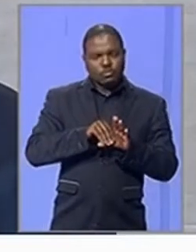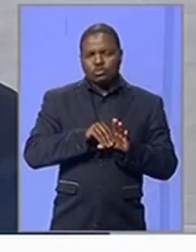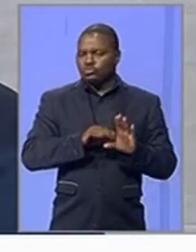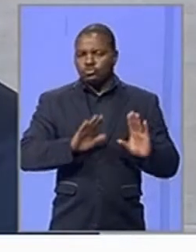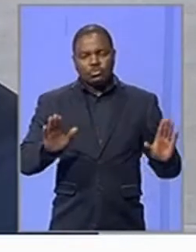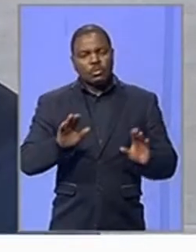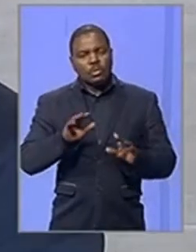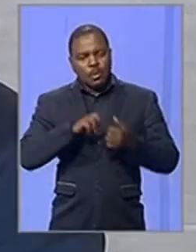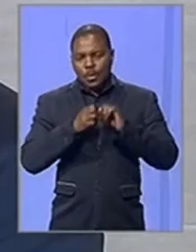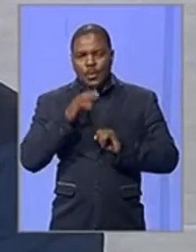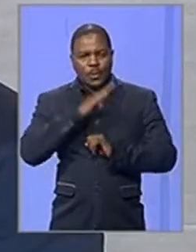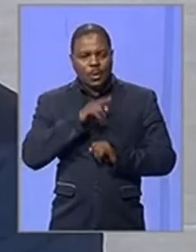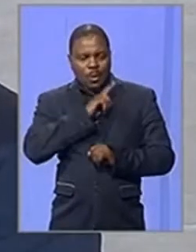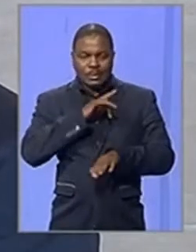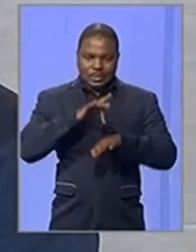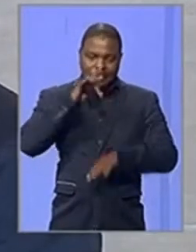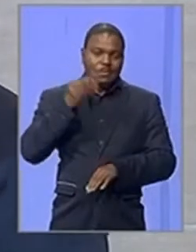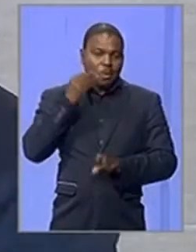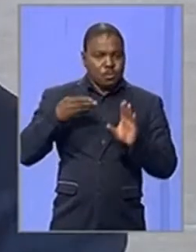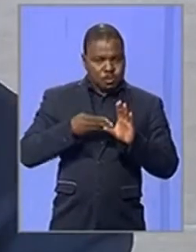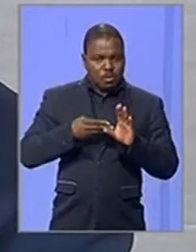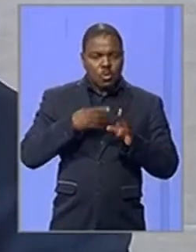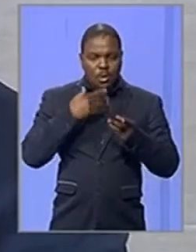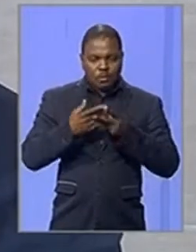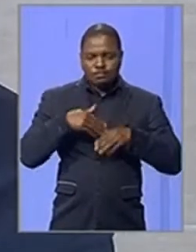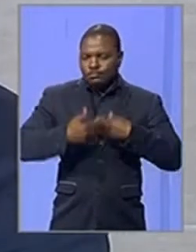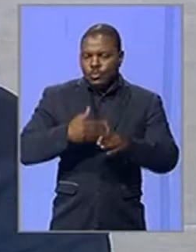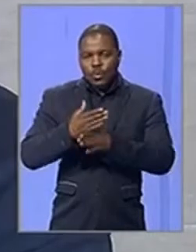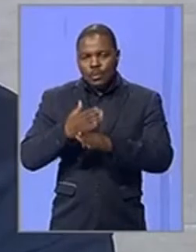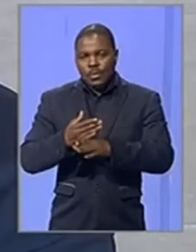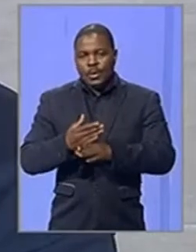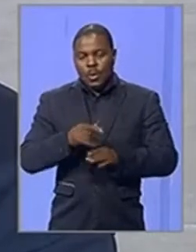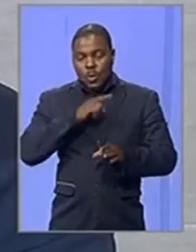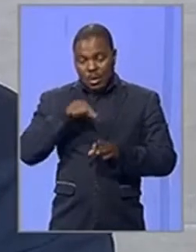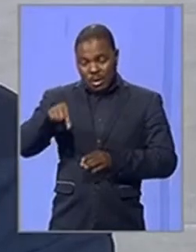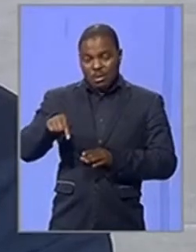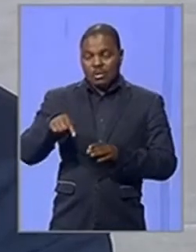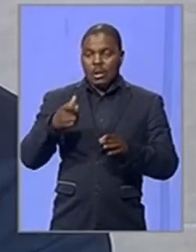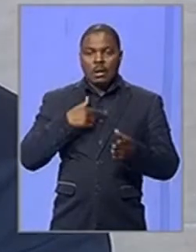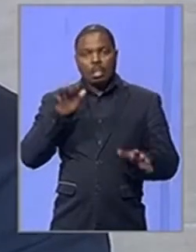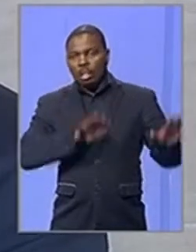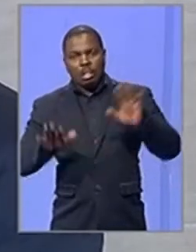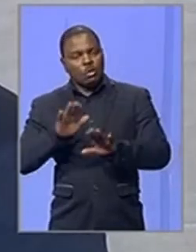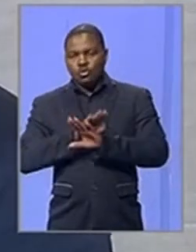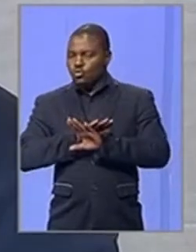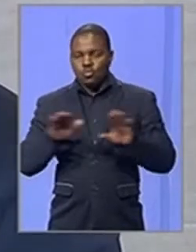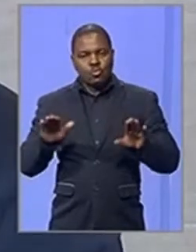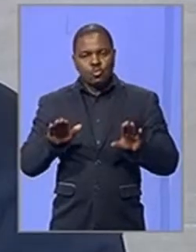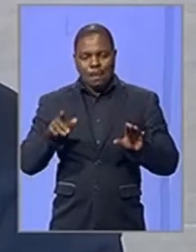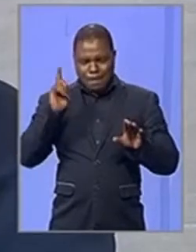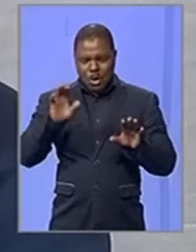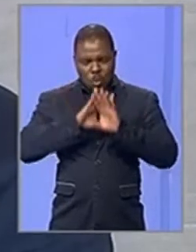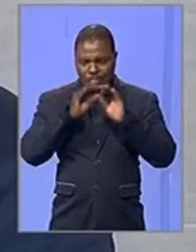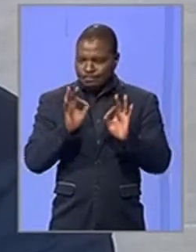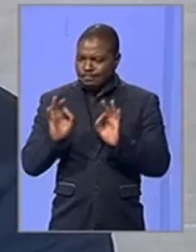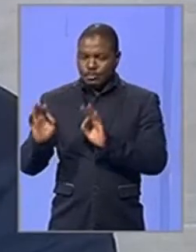such a sensitive institution is fast-tracked, because that's one institution that can't be found wanting even for a minute. So in